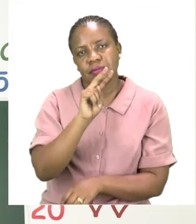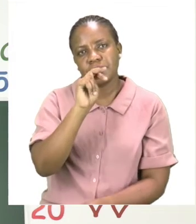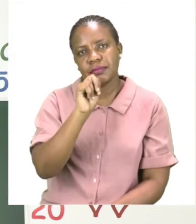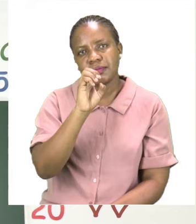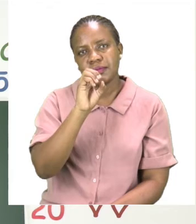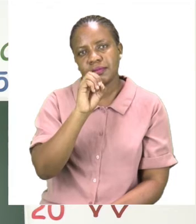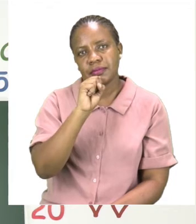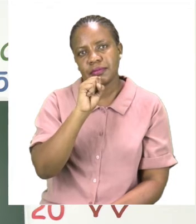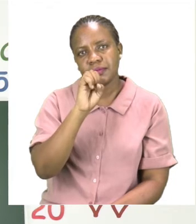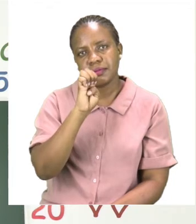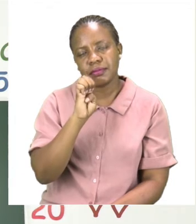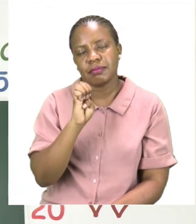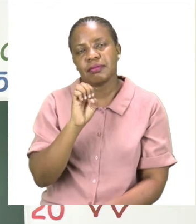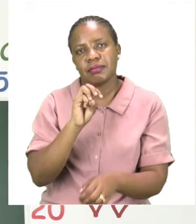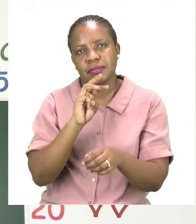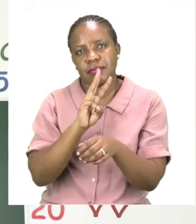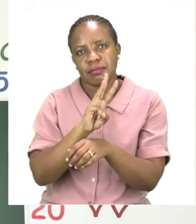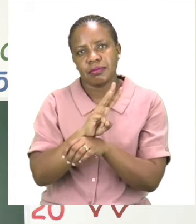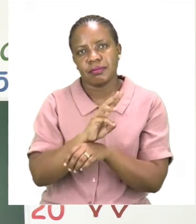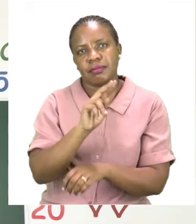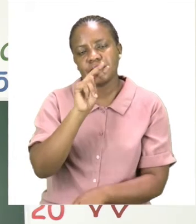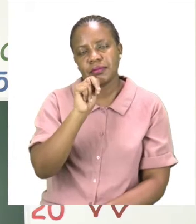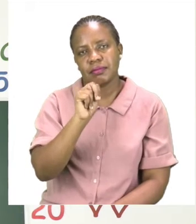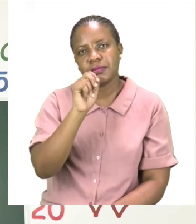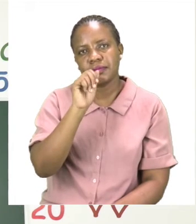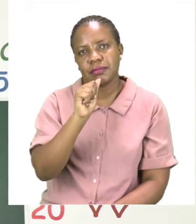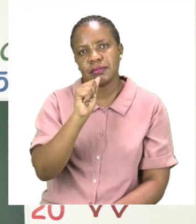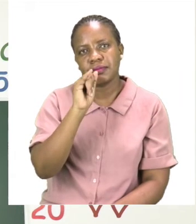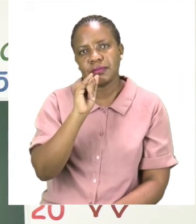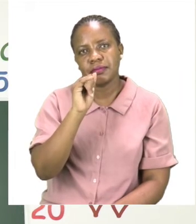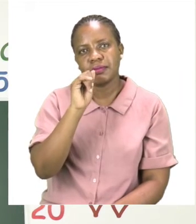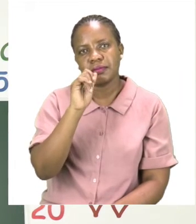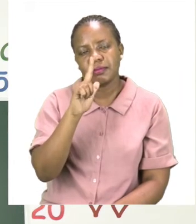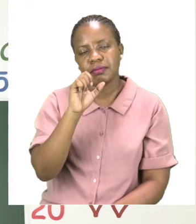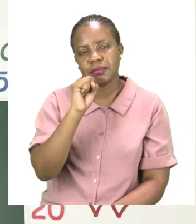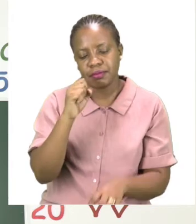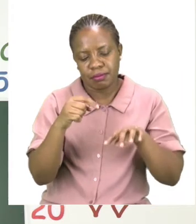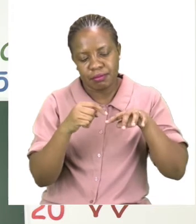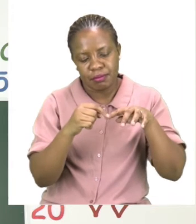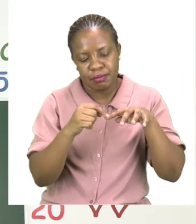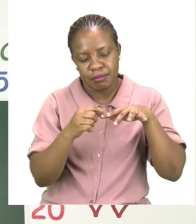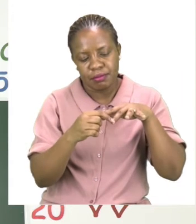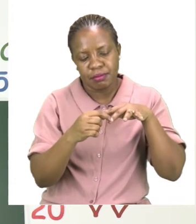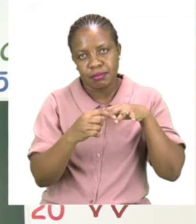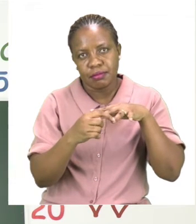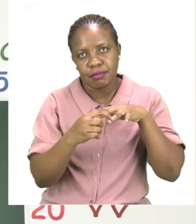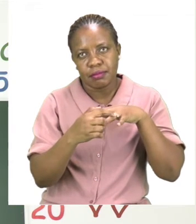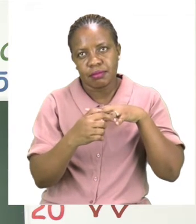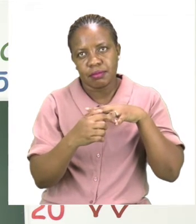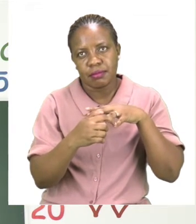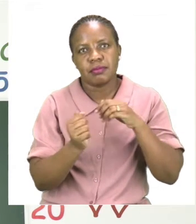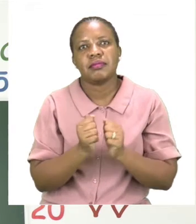N is the word nails. Everybody has nails. These are fingernails.